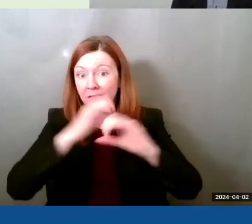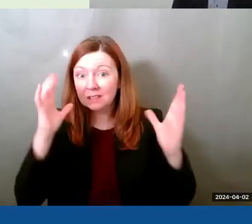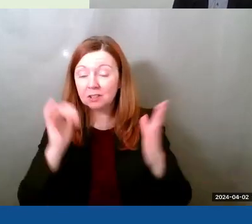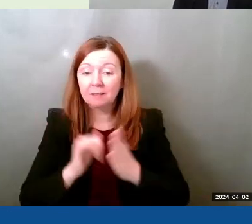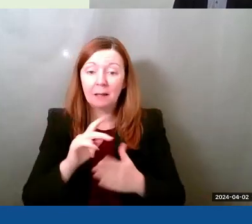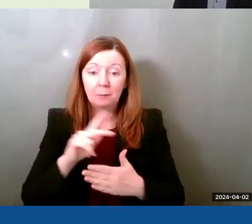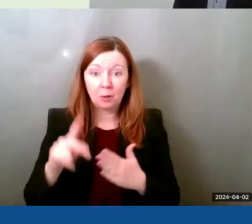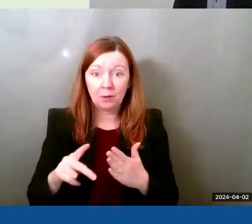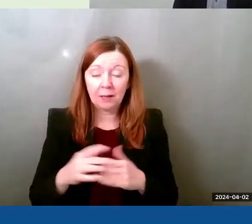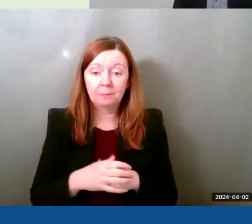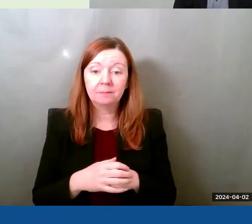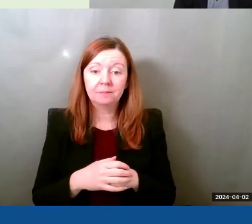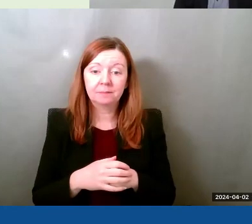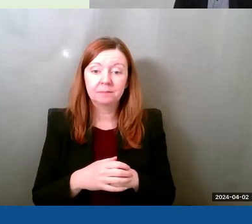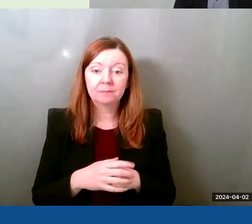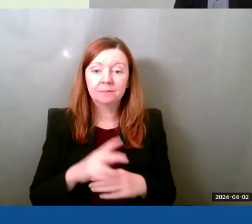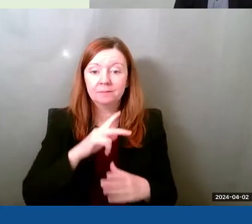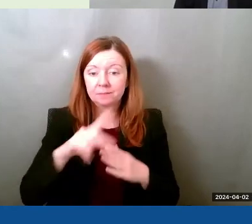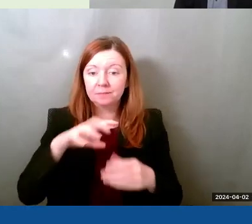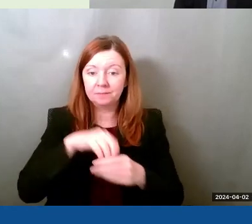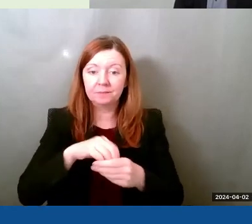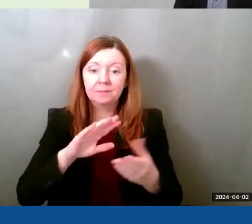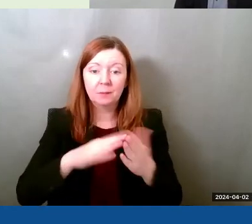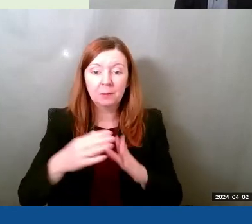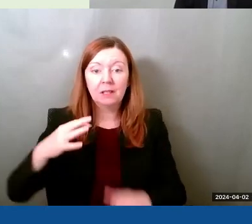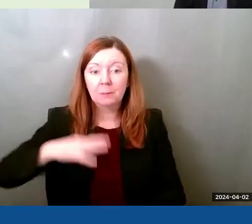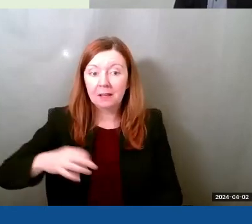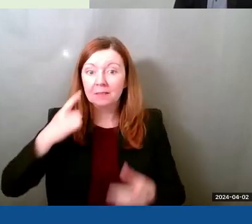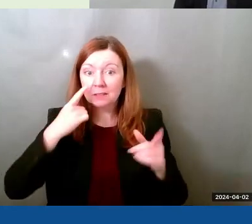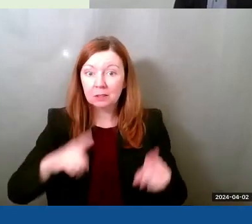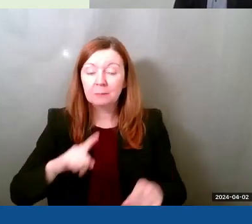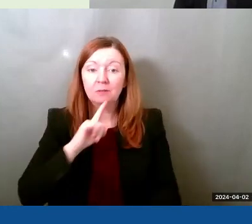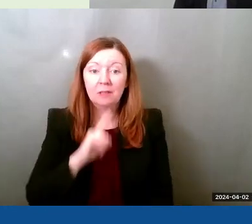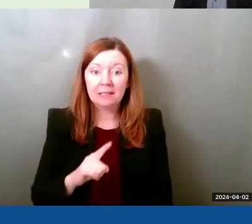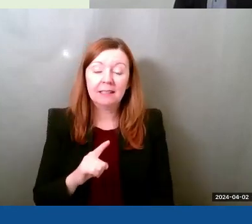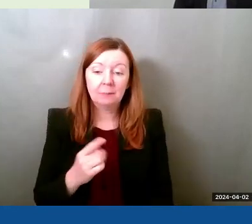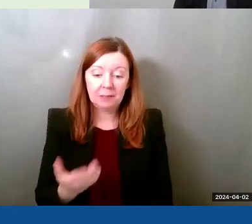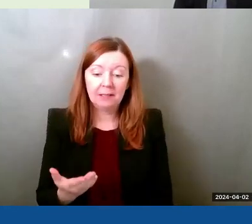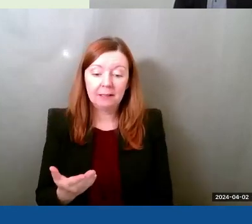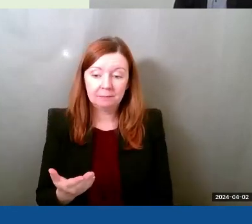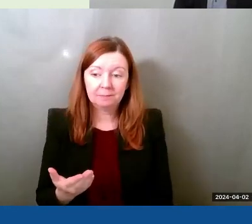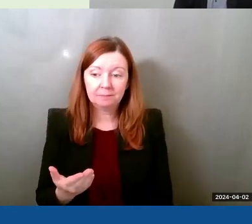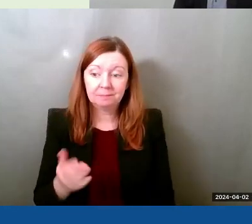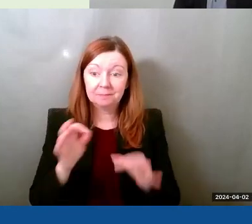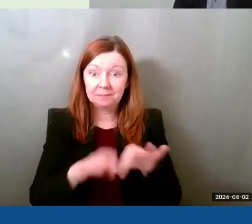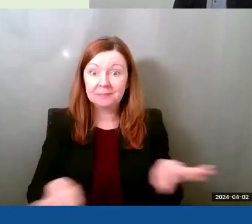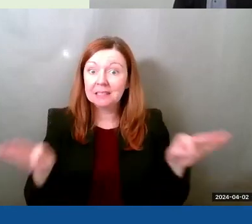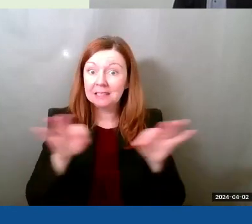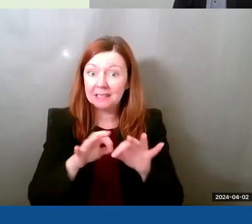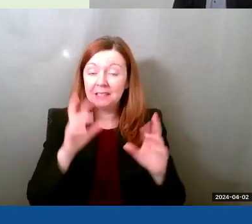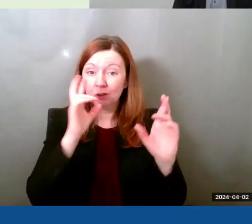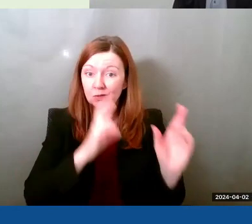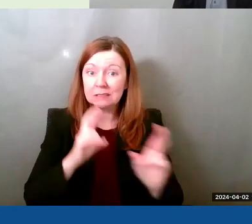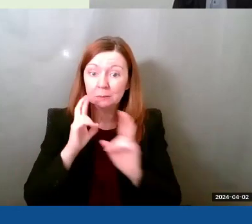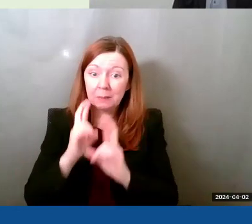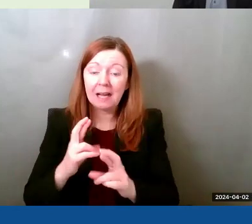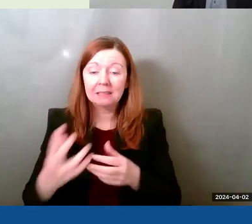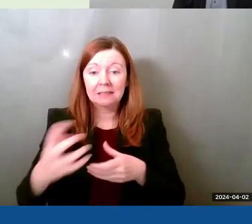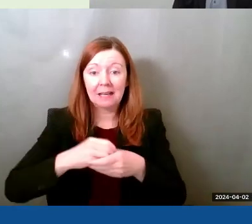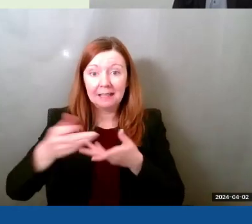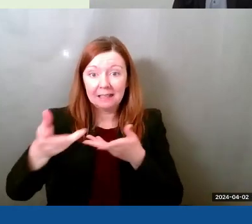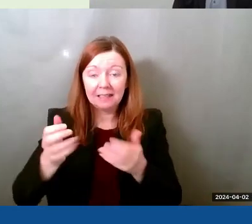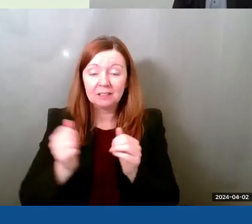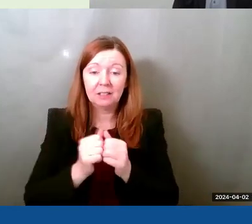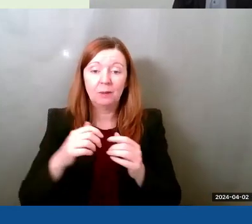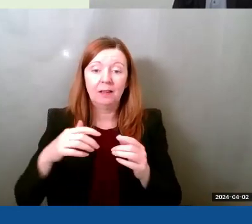that program, or the programs within the community benefits agreement, really being key to being respectful and engaging with